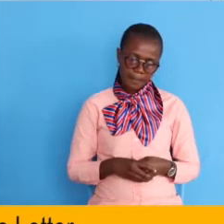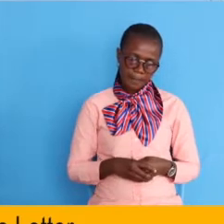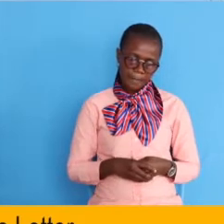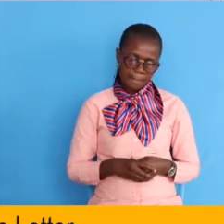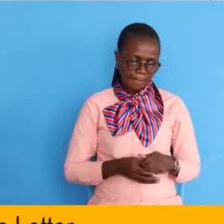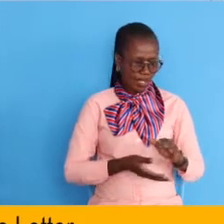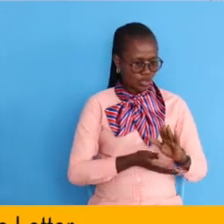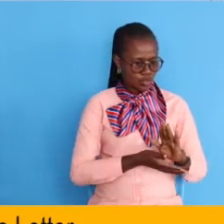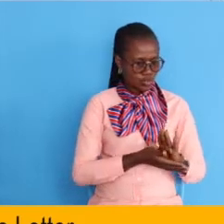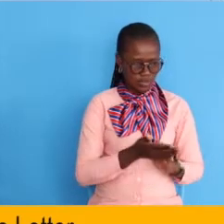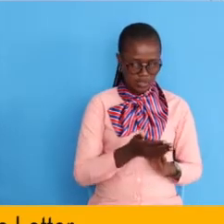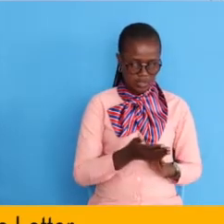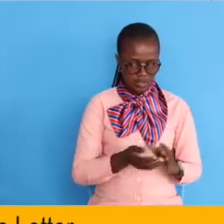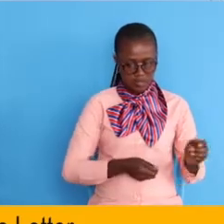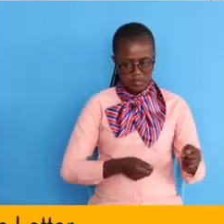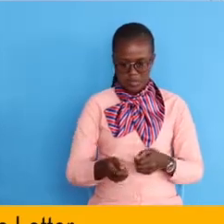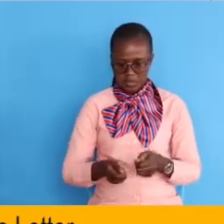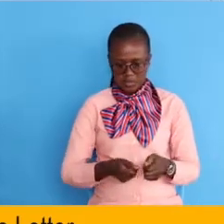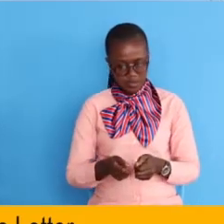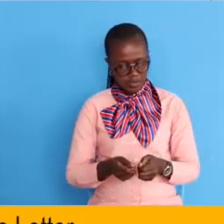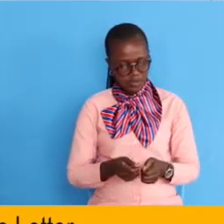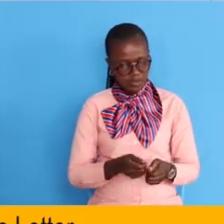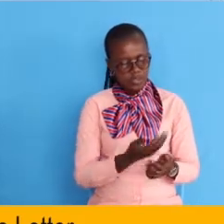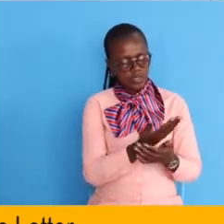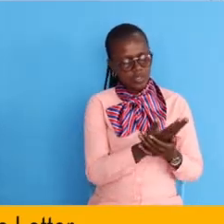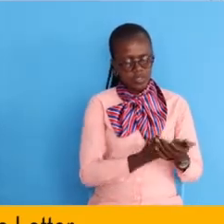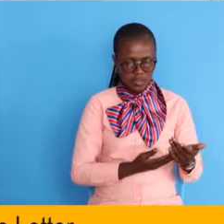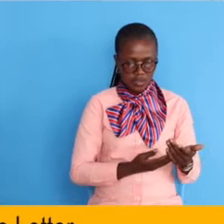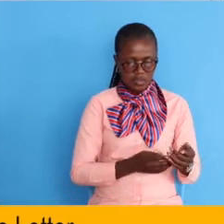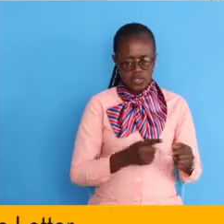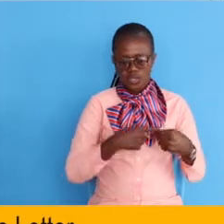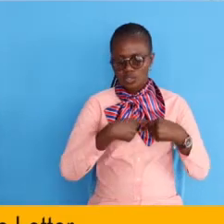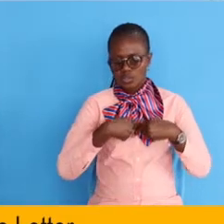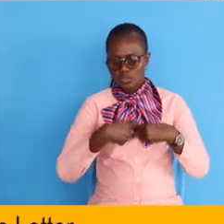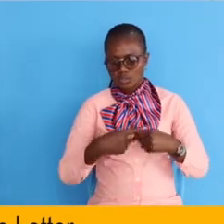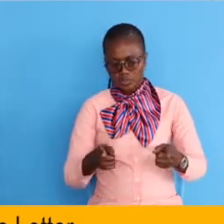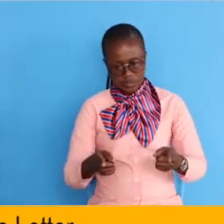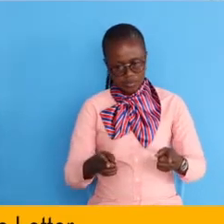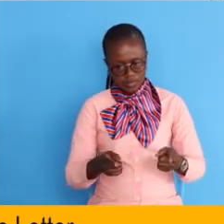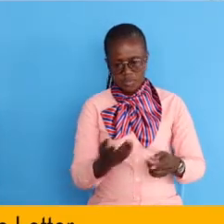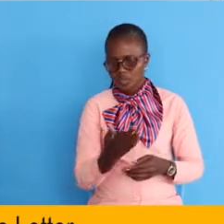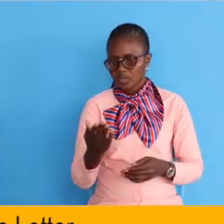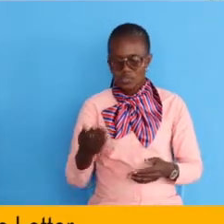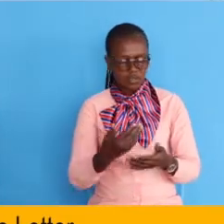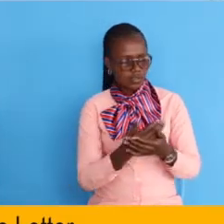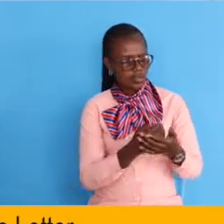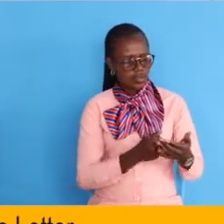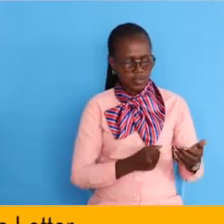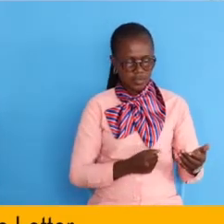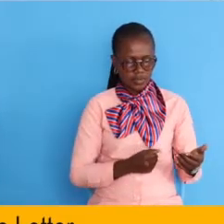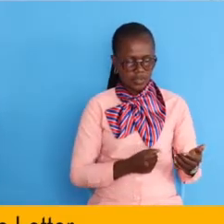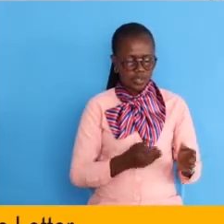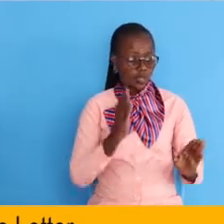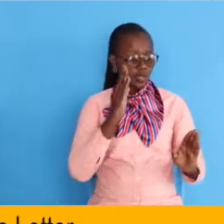We study these business transaction letters separately from others because its